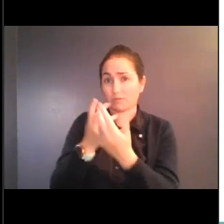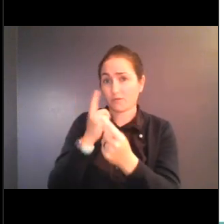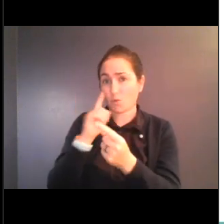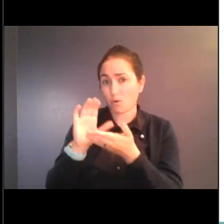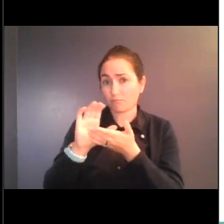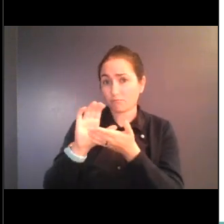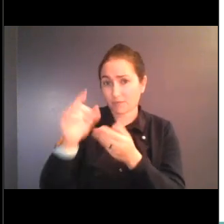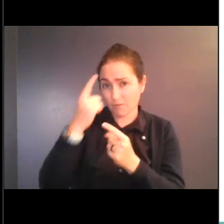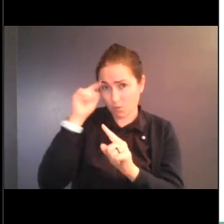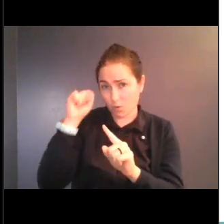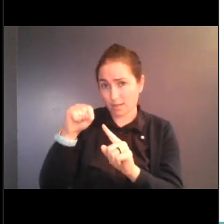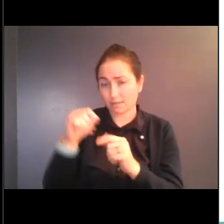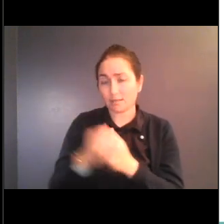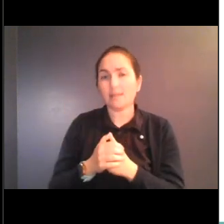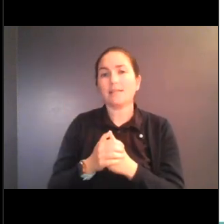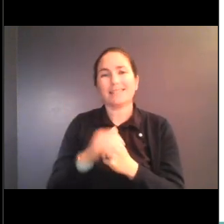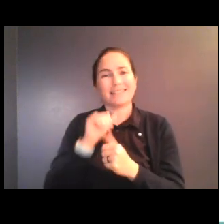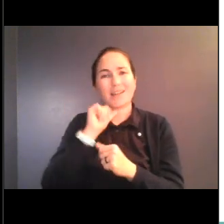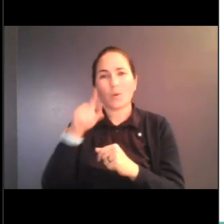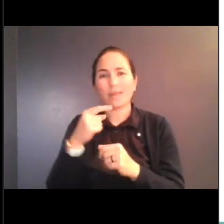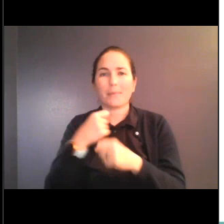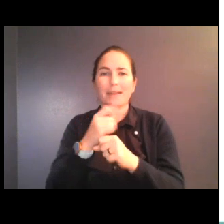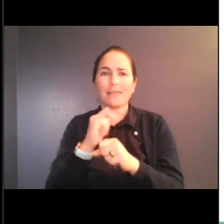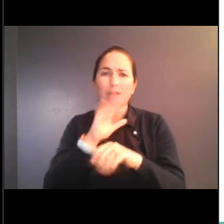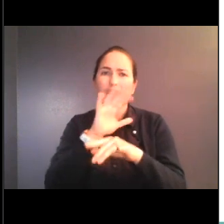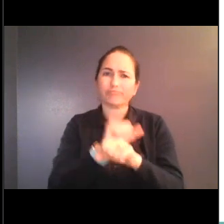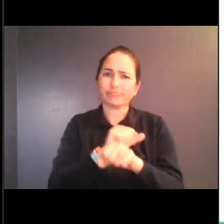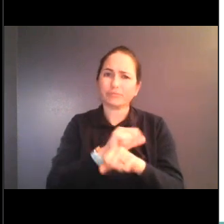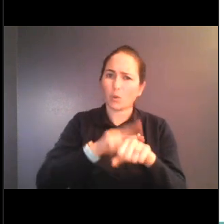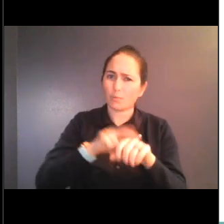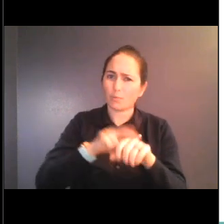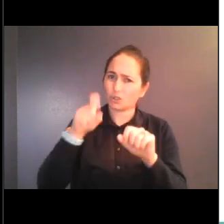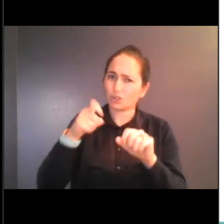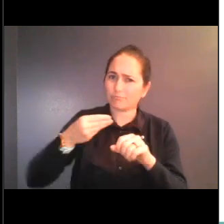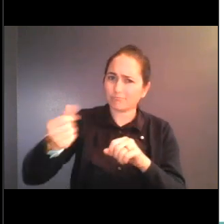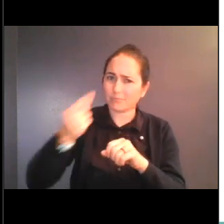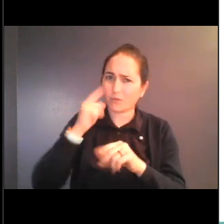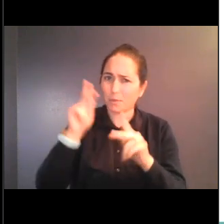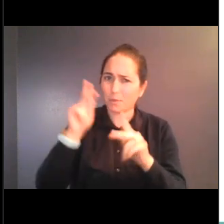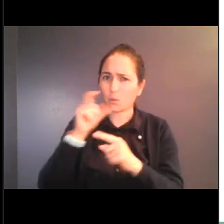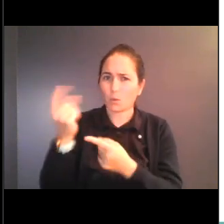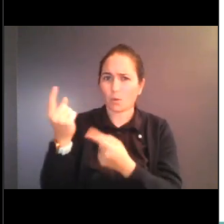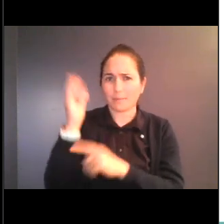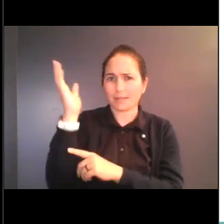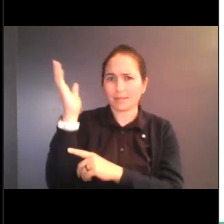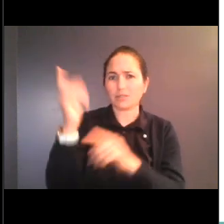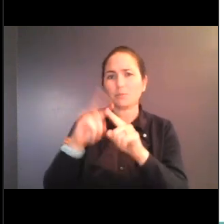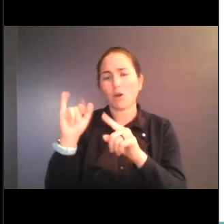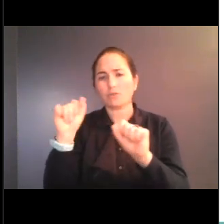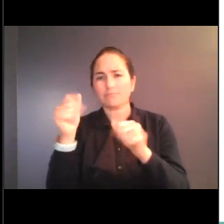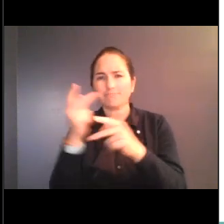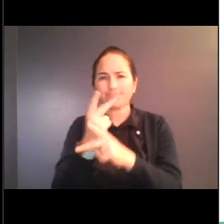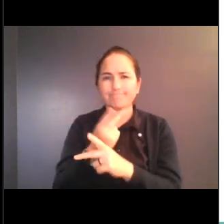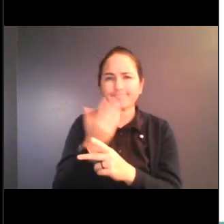for this. So not only just normalizing the fact that we should compensate labor, but also kind of figuring out how much he thought it